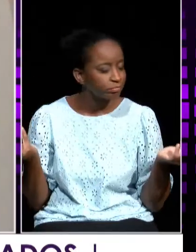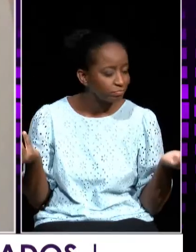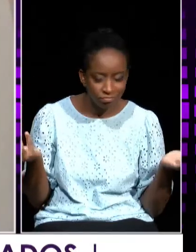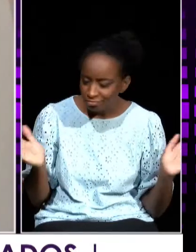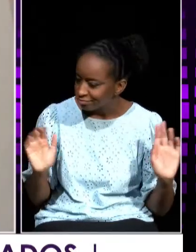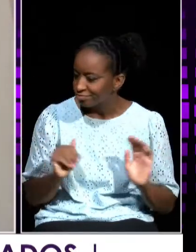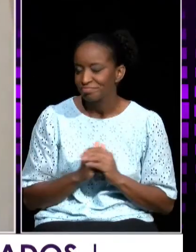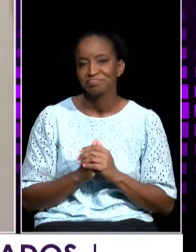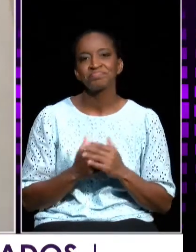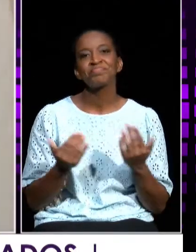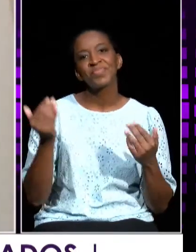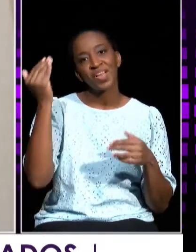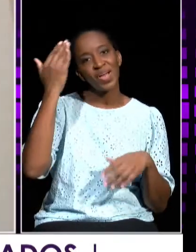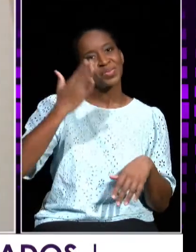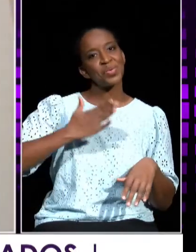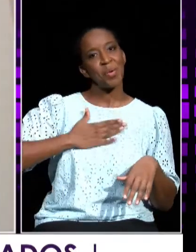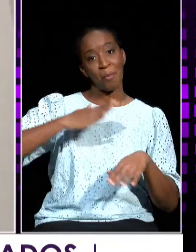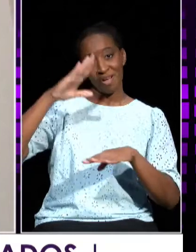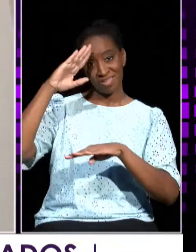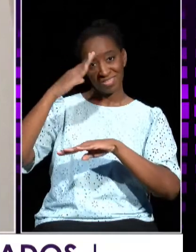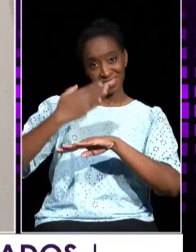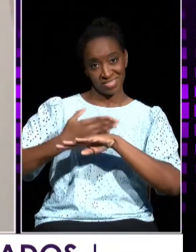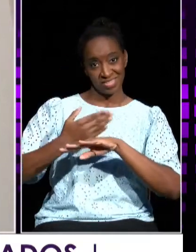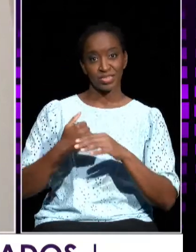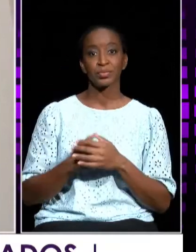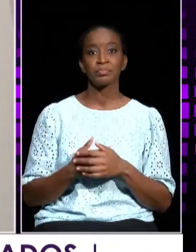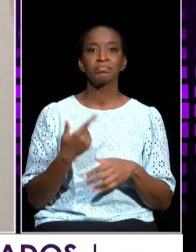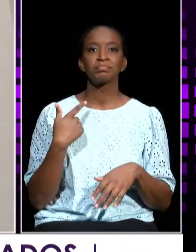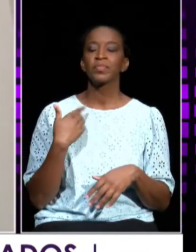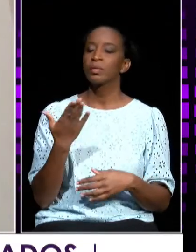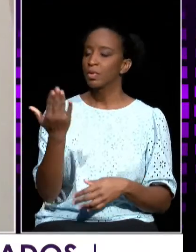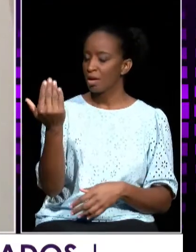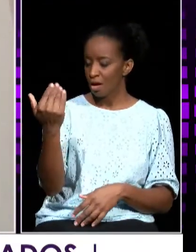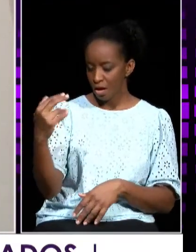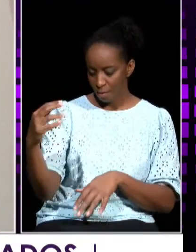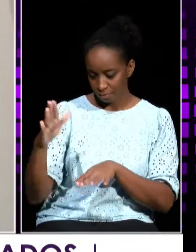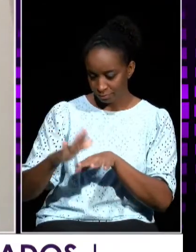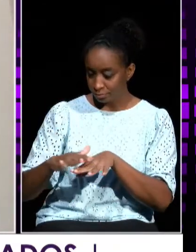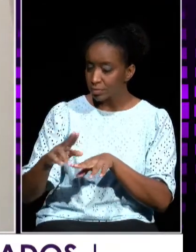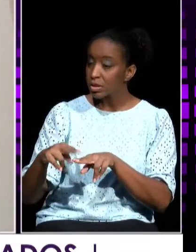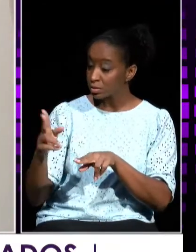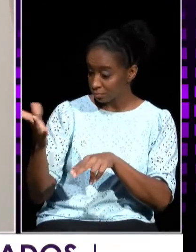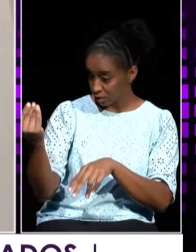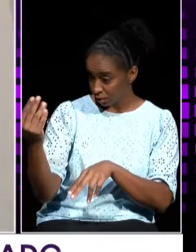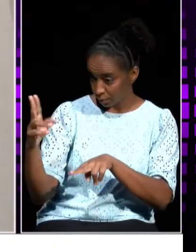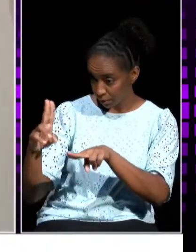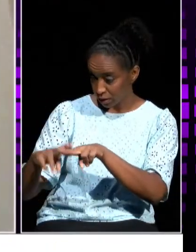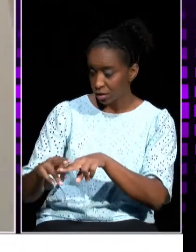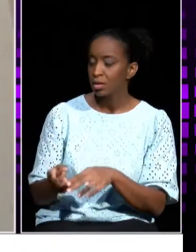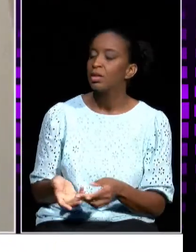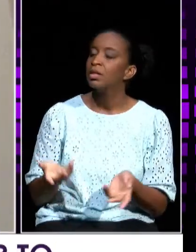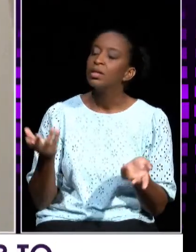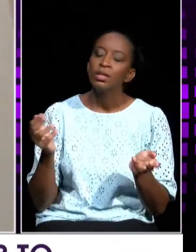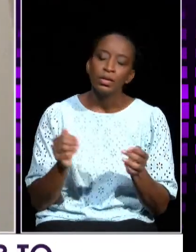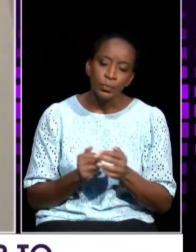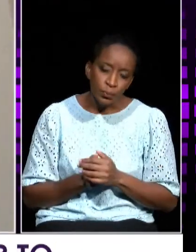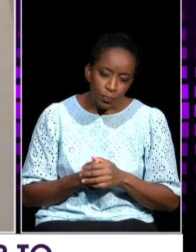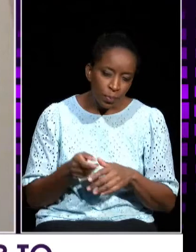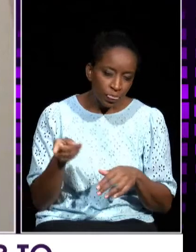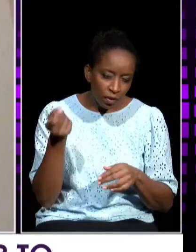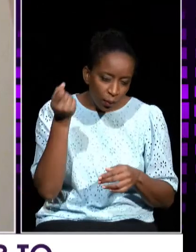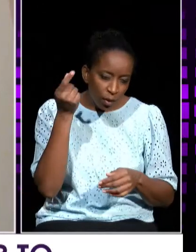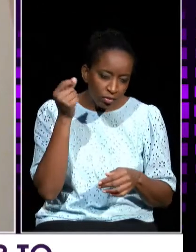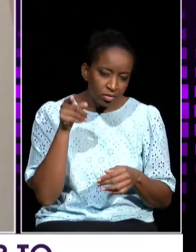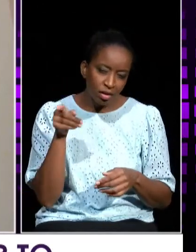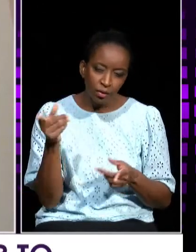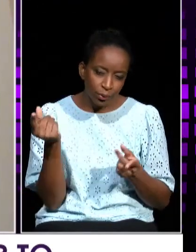works for my son is sitting him down and talking. That works. And for some children, just the fact that your parent is